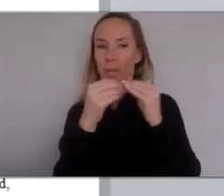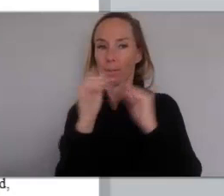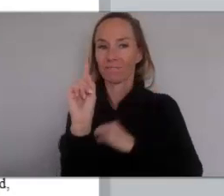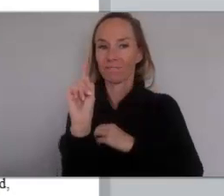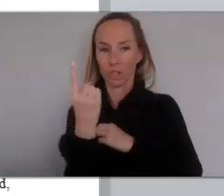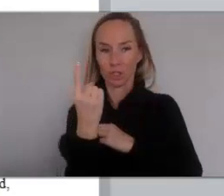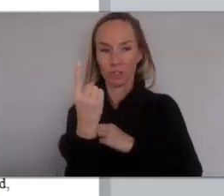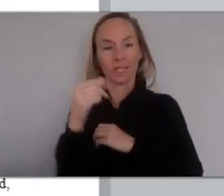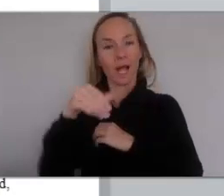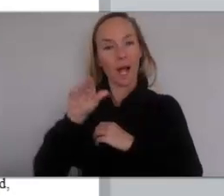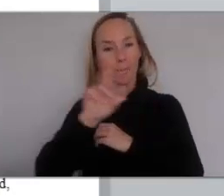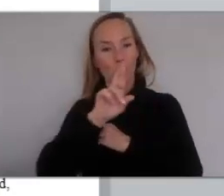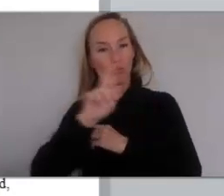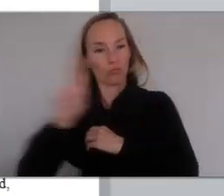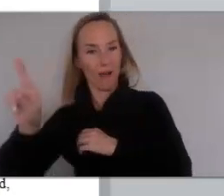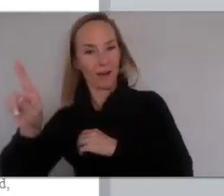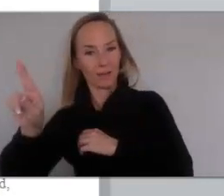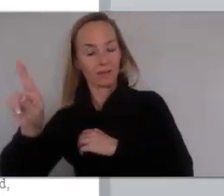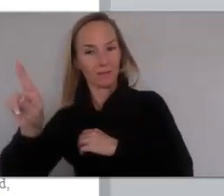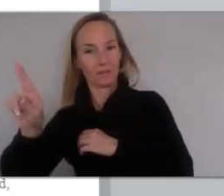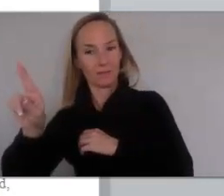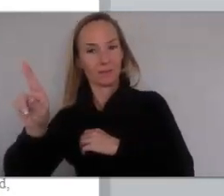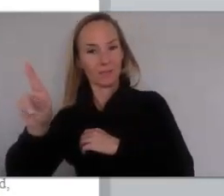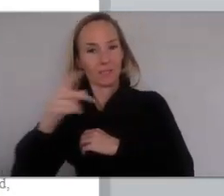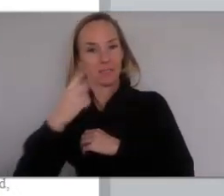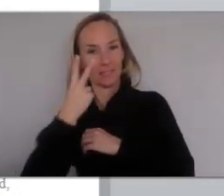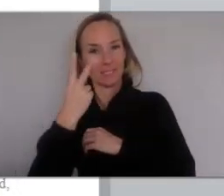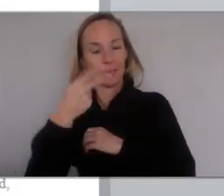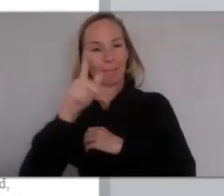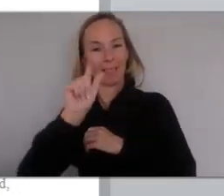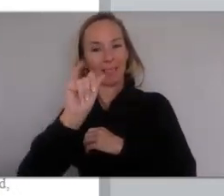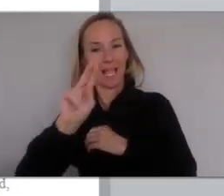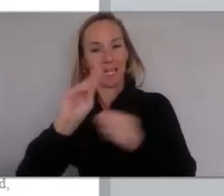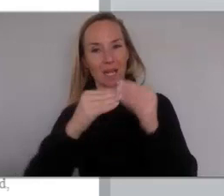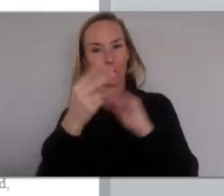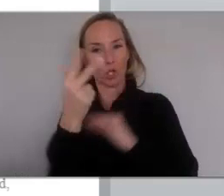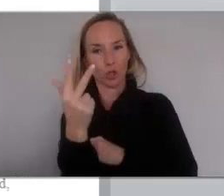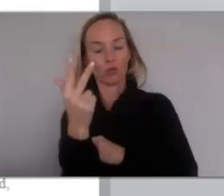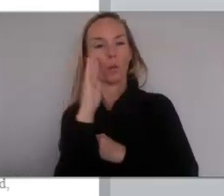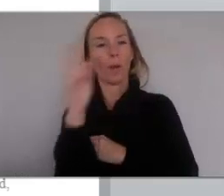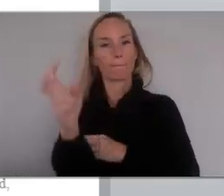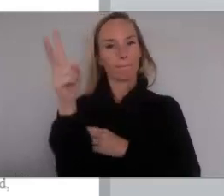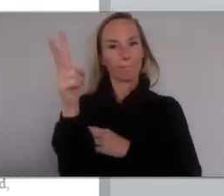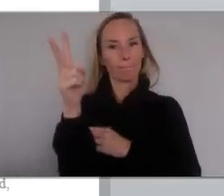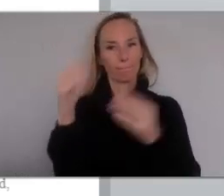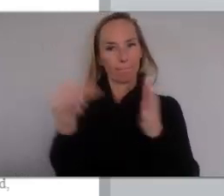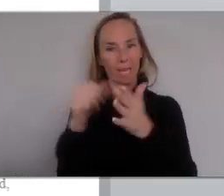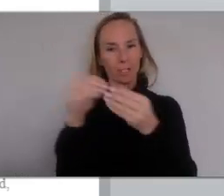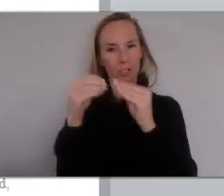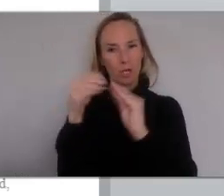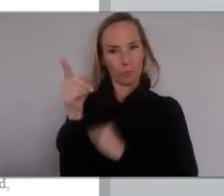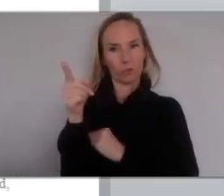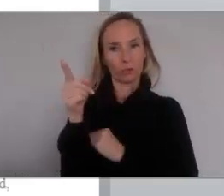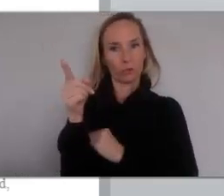upper right-hand corner, so choose plain number 3. And it'll populate it with with the number, the page number